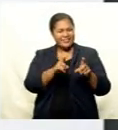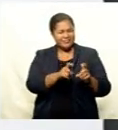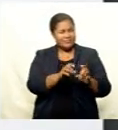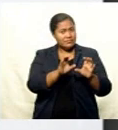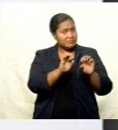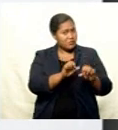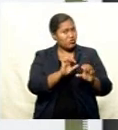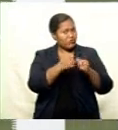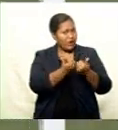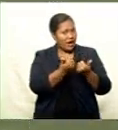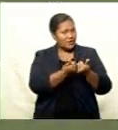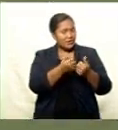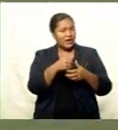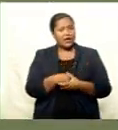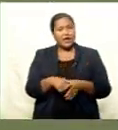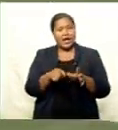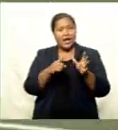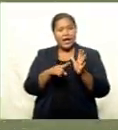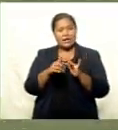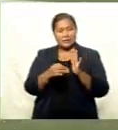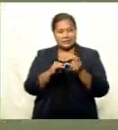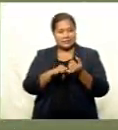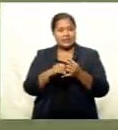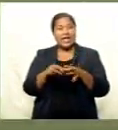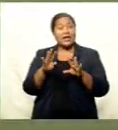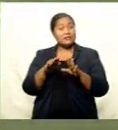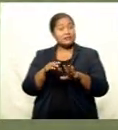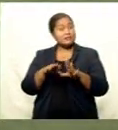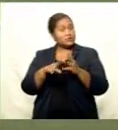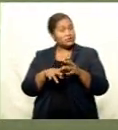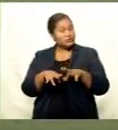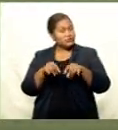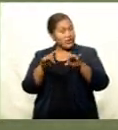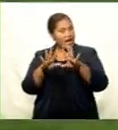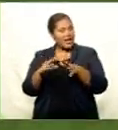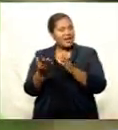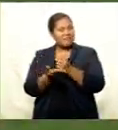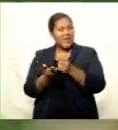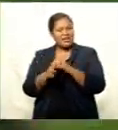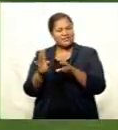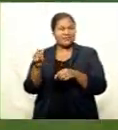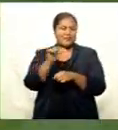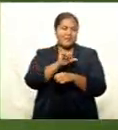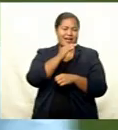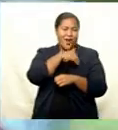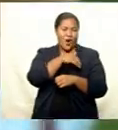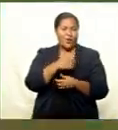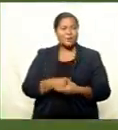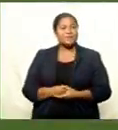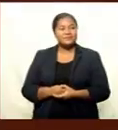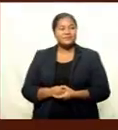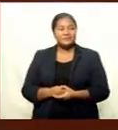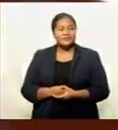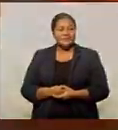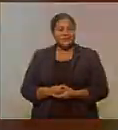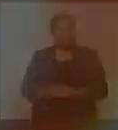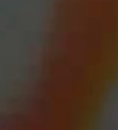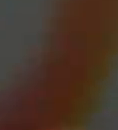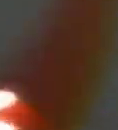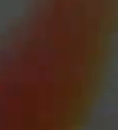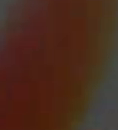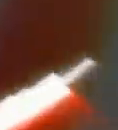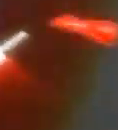jumper and Israel-based Fijian footballer returns home. This and more coming up.